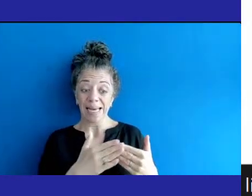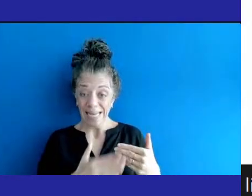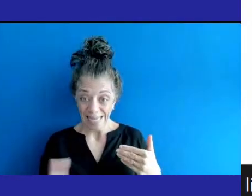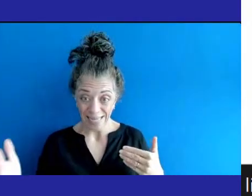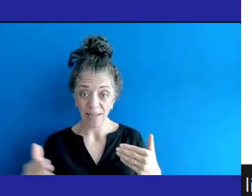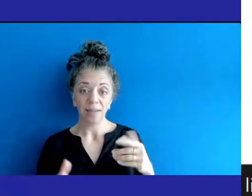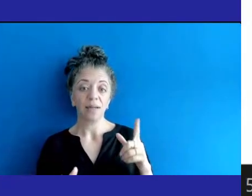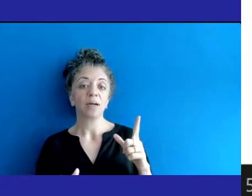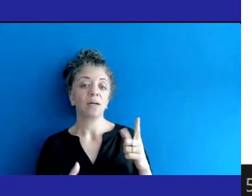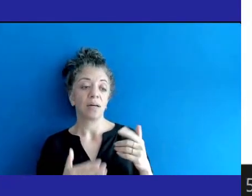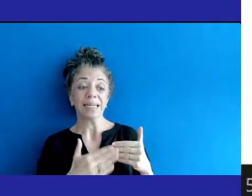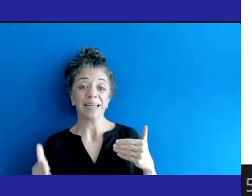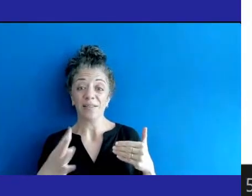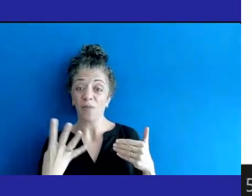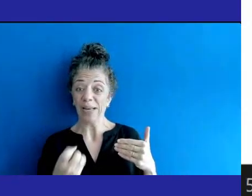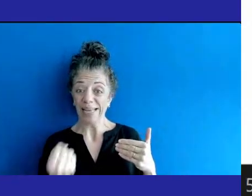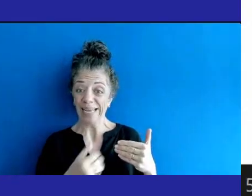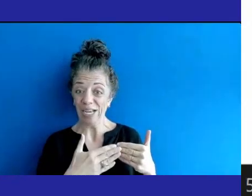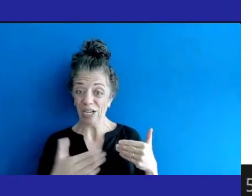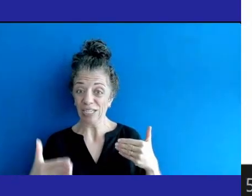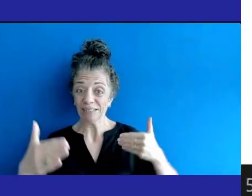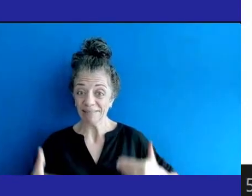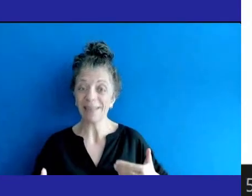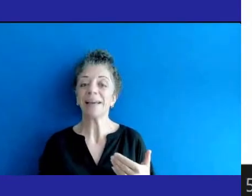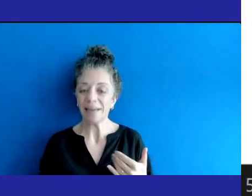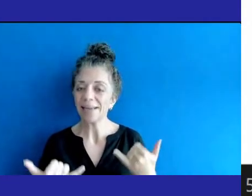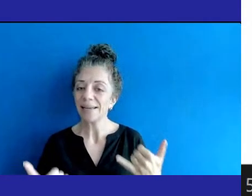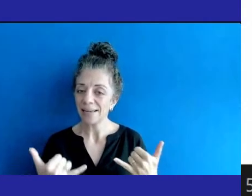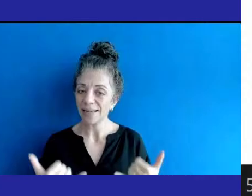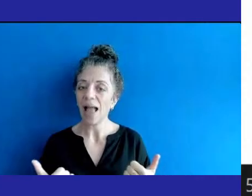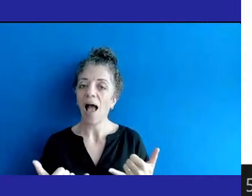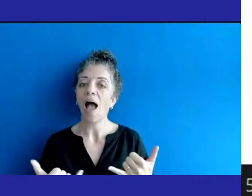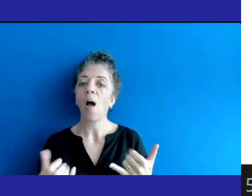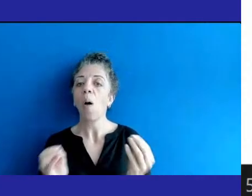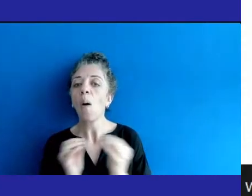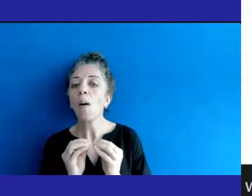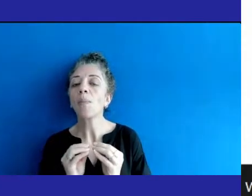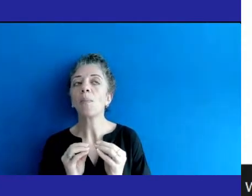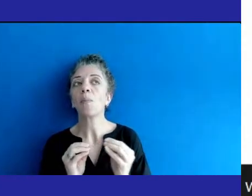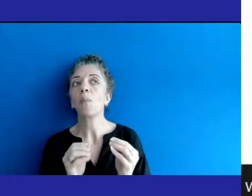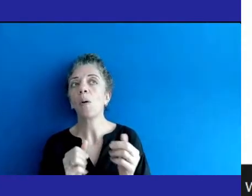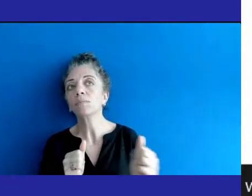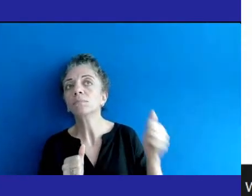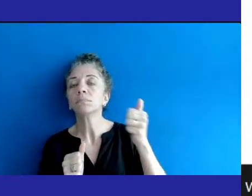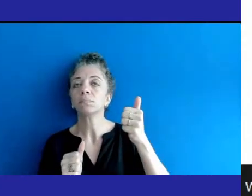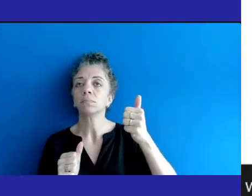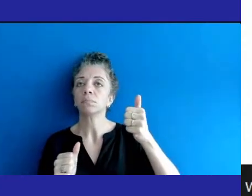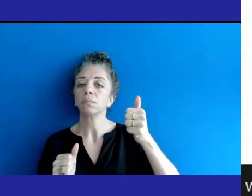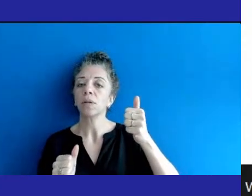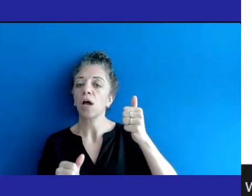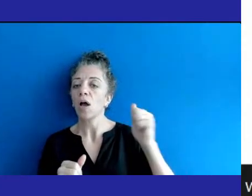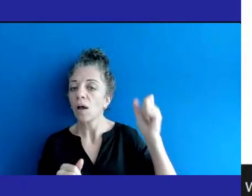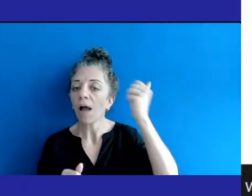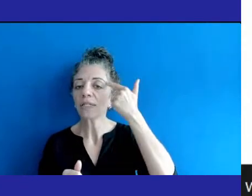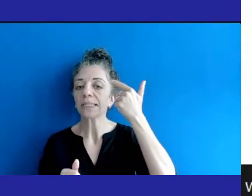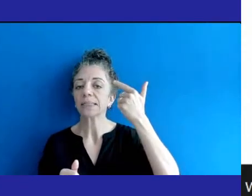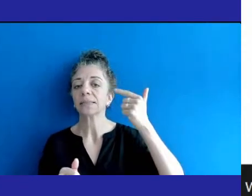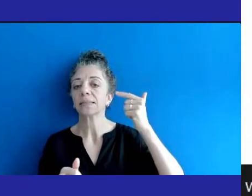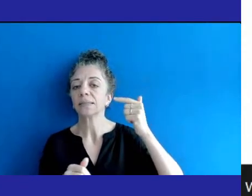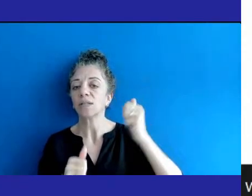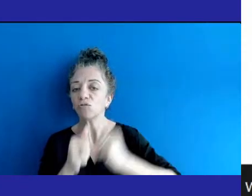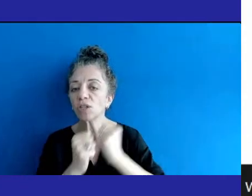in particular, have been characterized by creating an overarching governance structure to more standardize the way our joint operating committees work